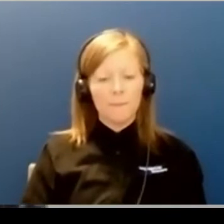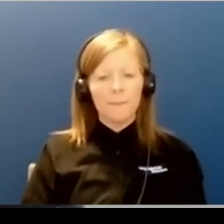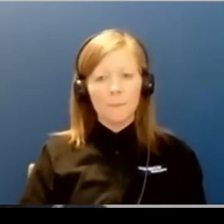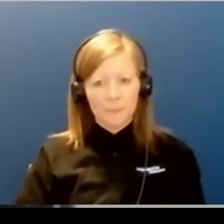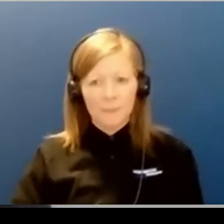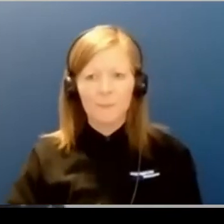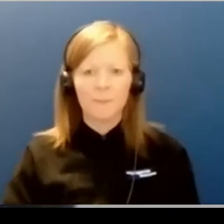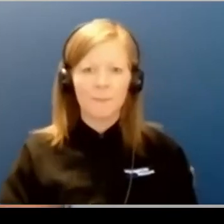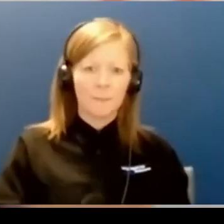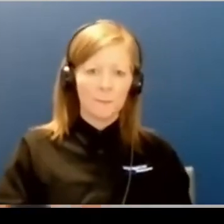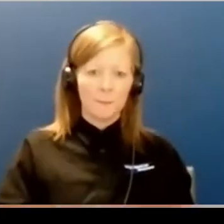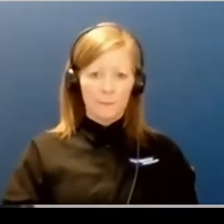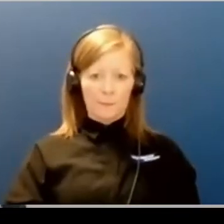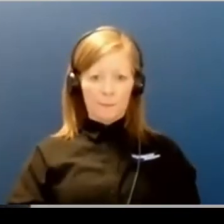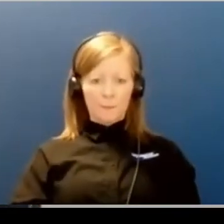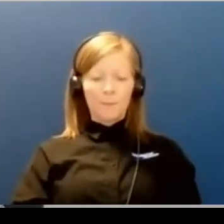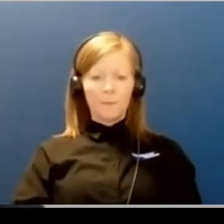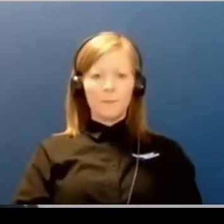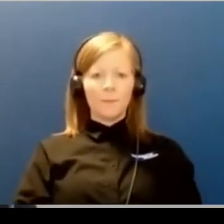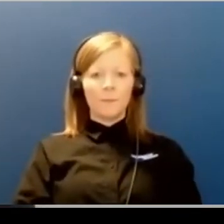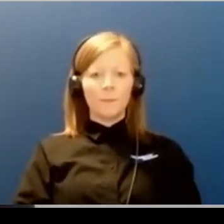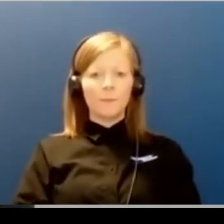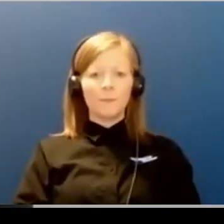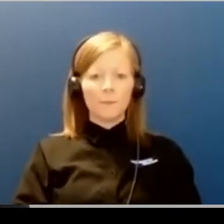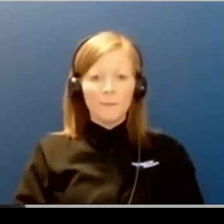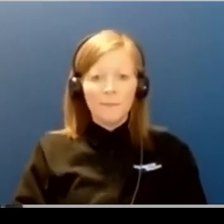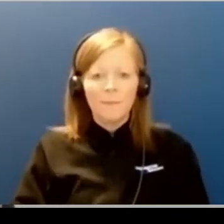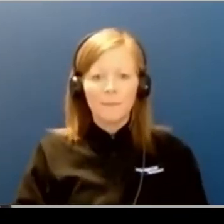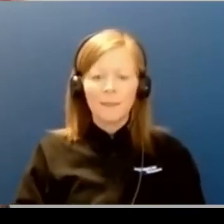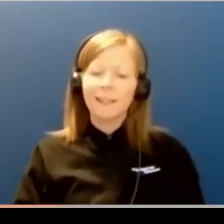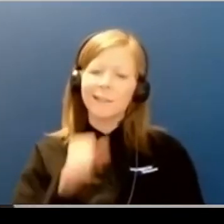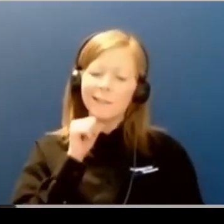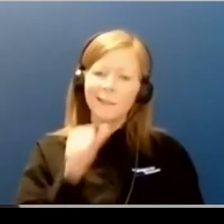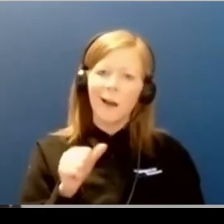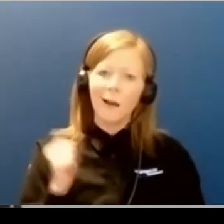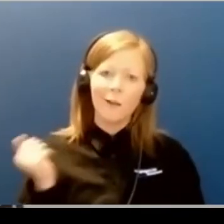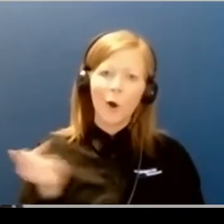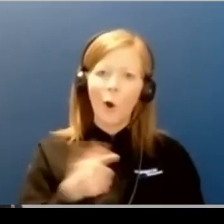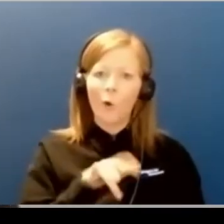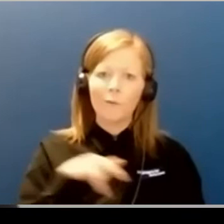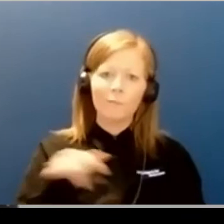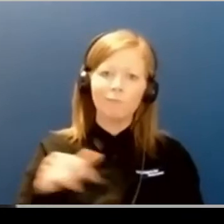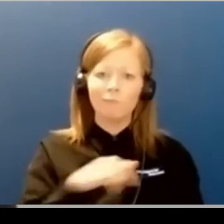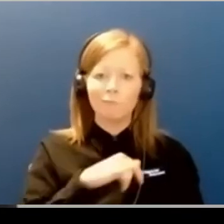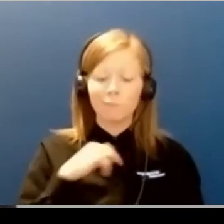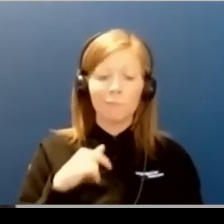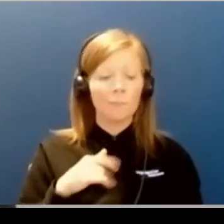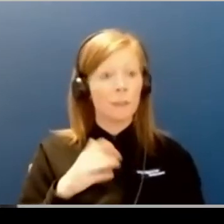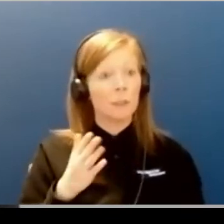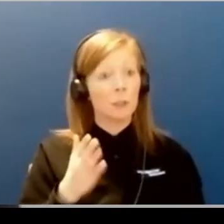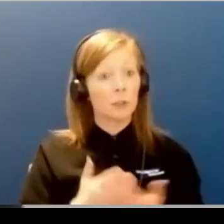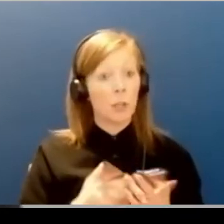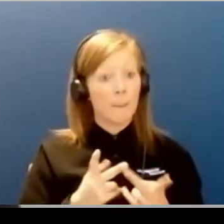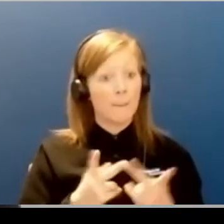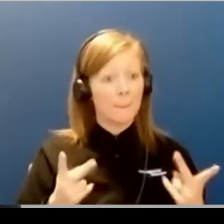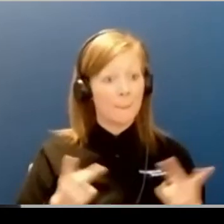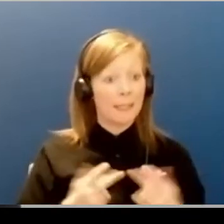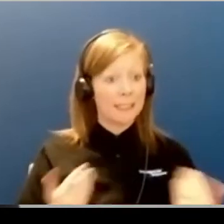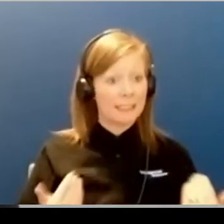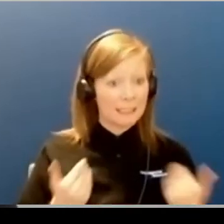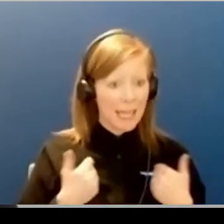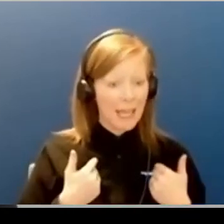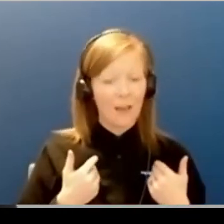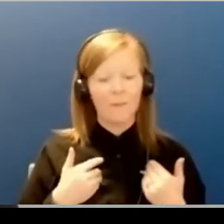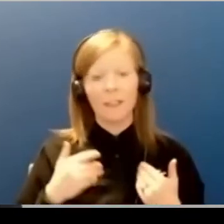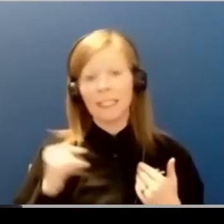it's not all size fits all. Some places have fluoride in the water. A lot of places outside of